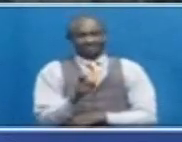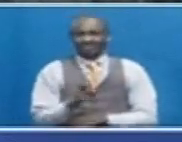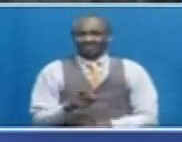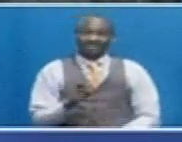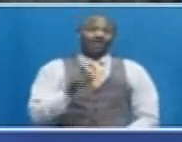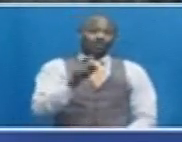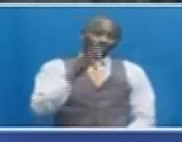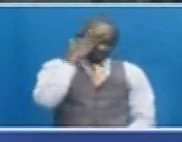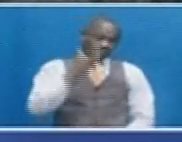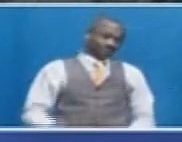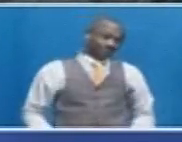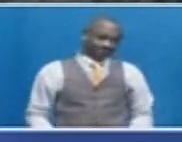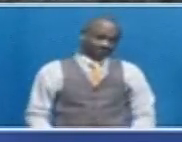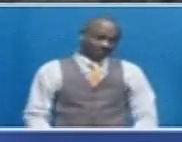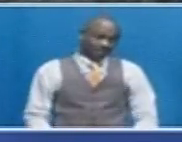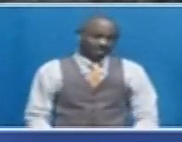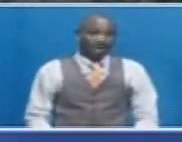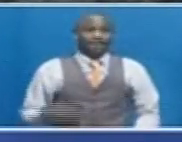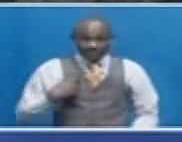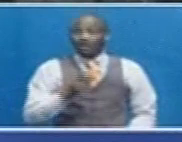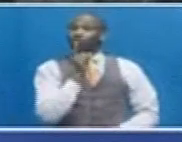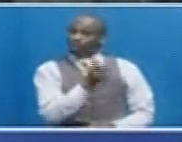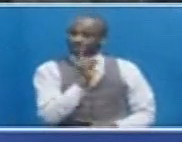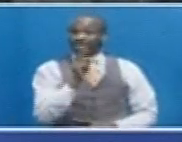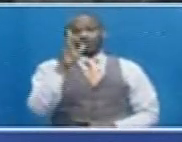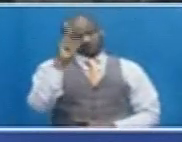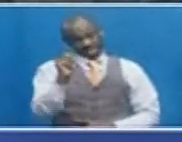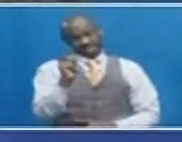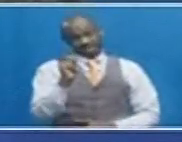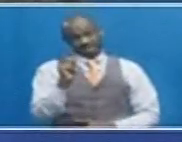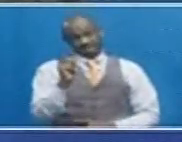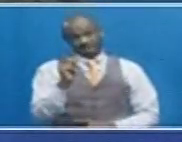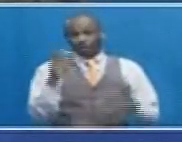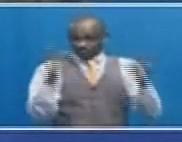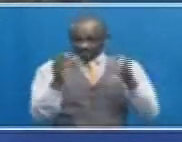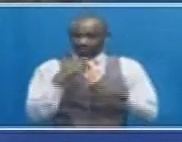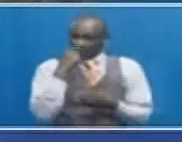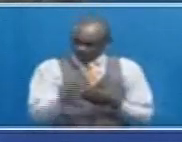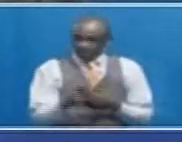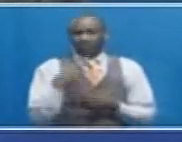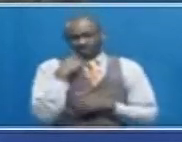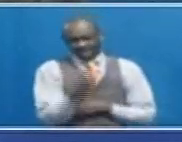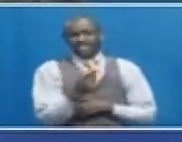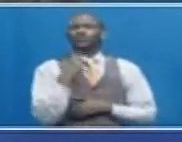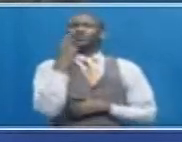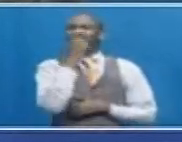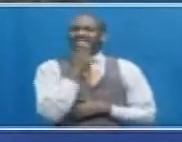know, I want the international community in South Sudan to read Salva Kiir's